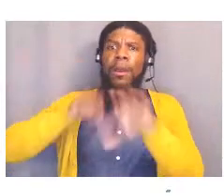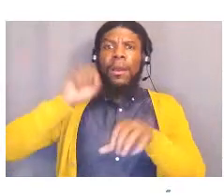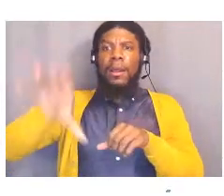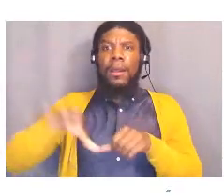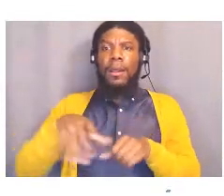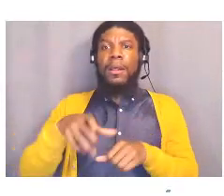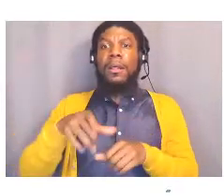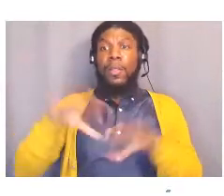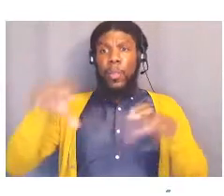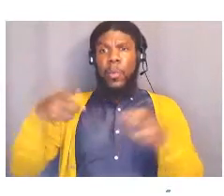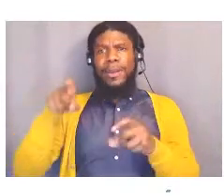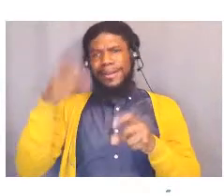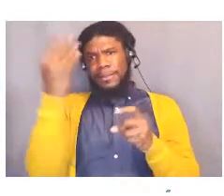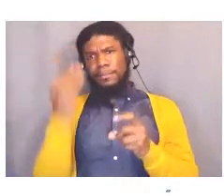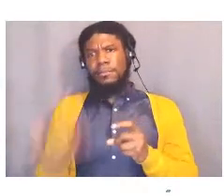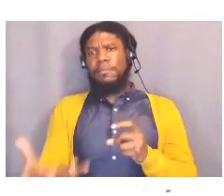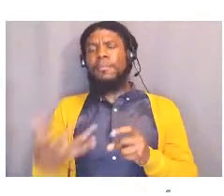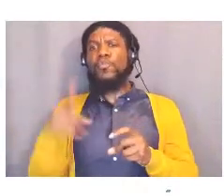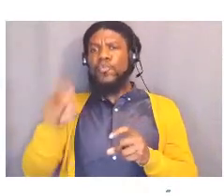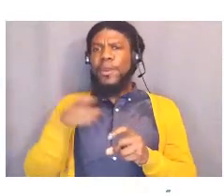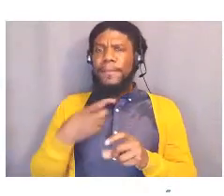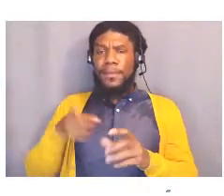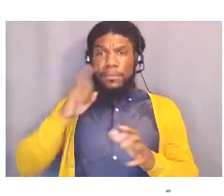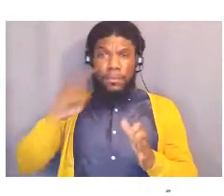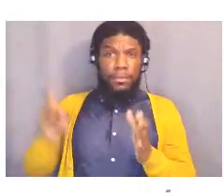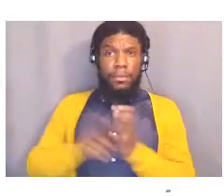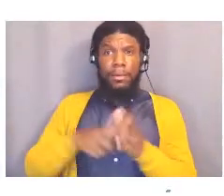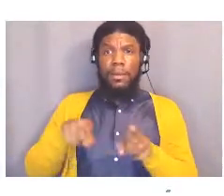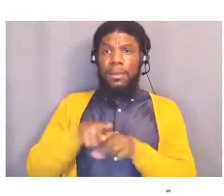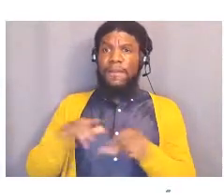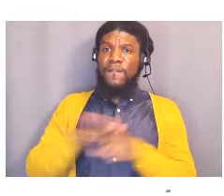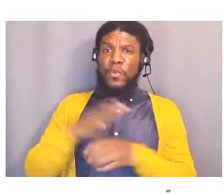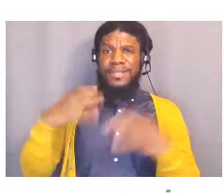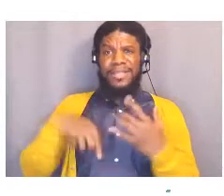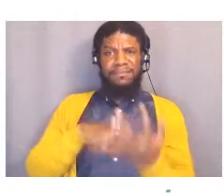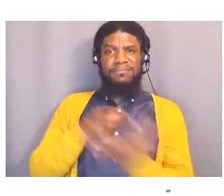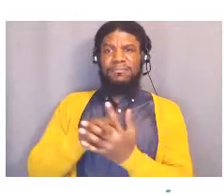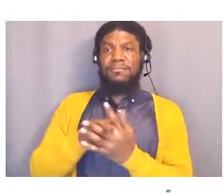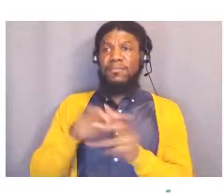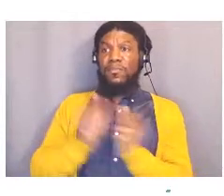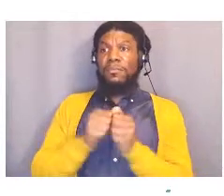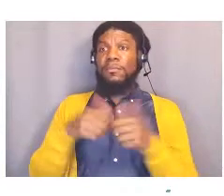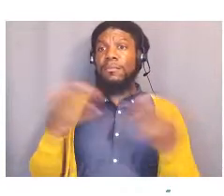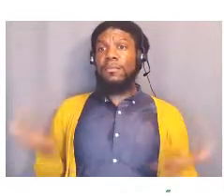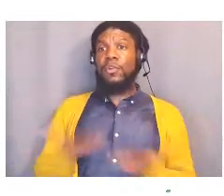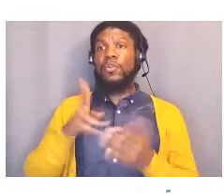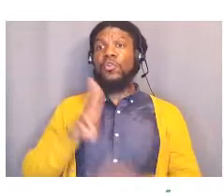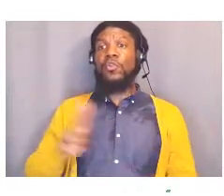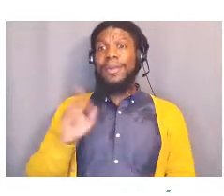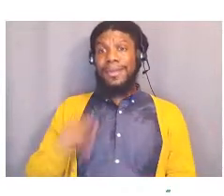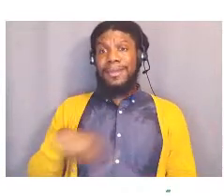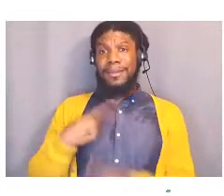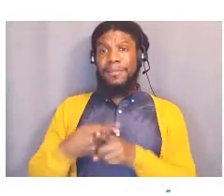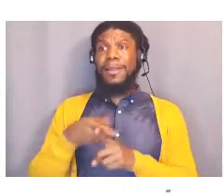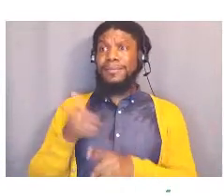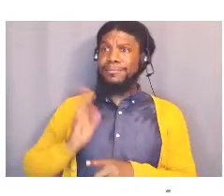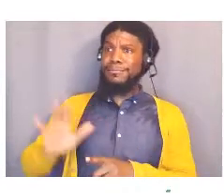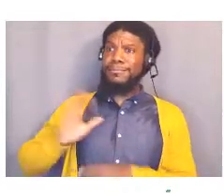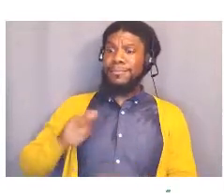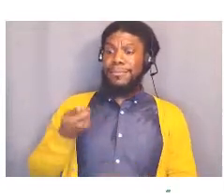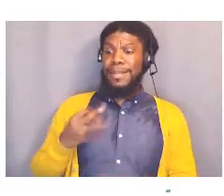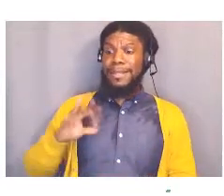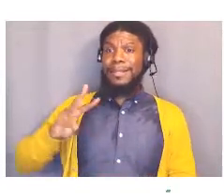be recognized as a full citizen here in these United States, along with those children in